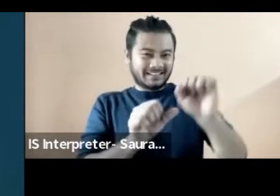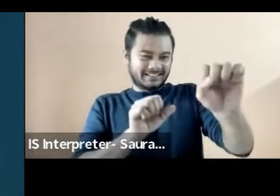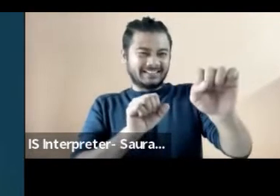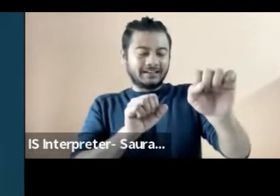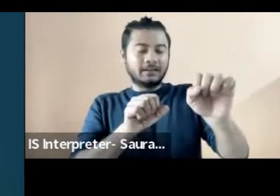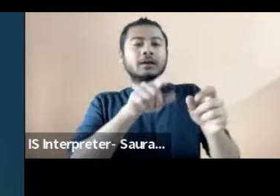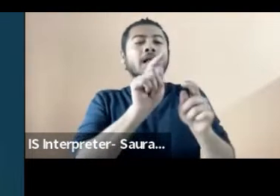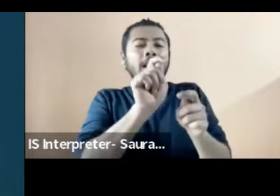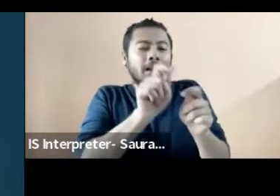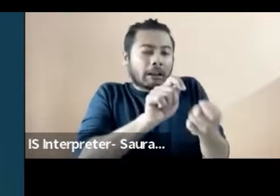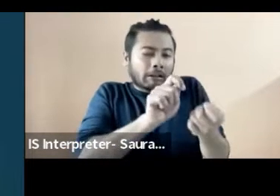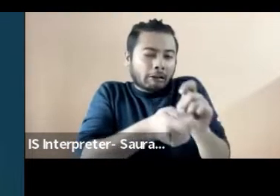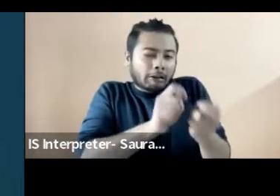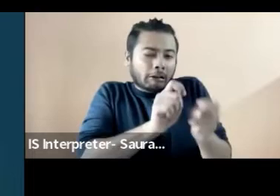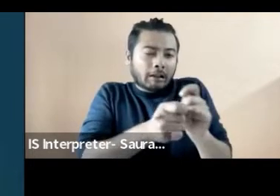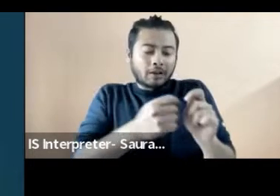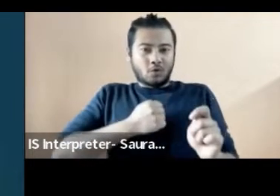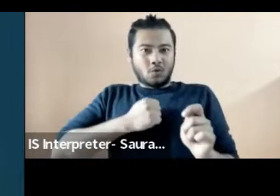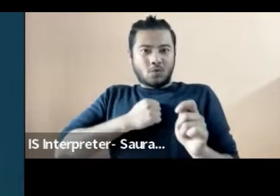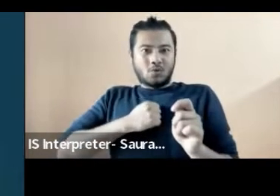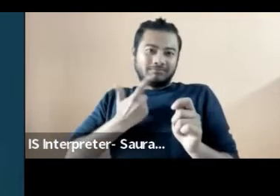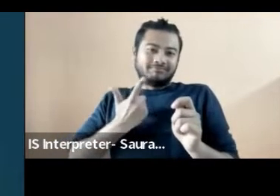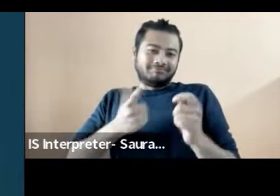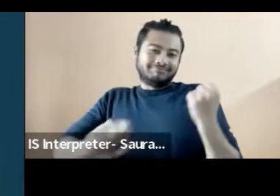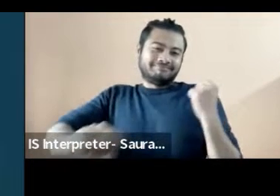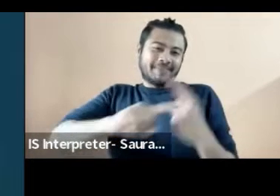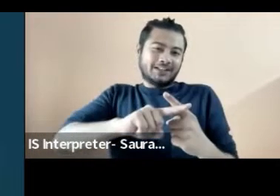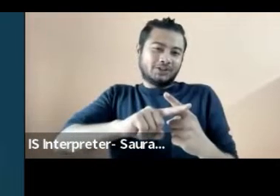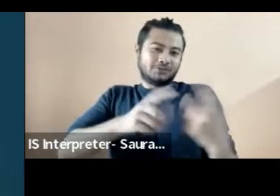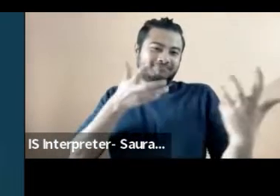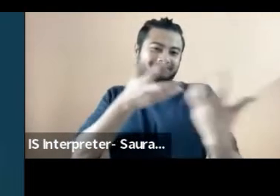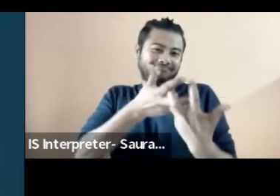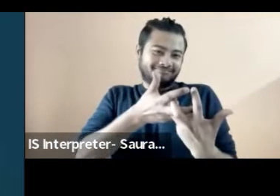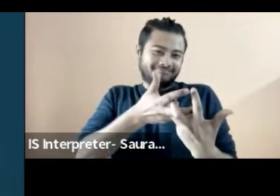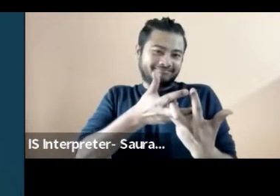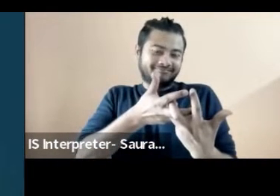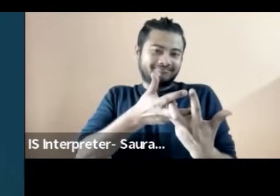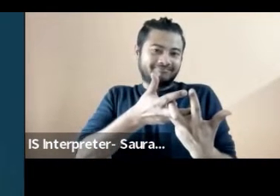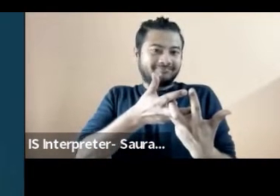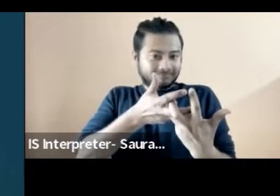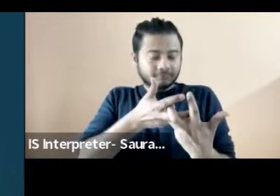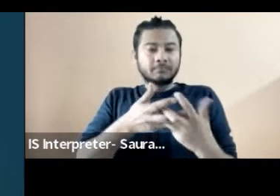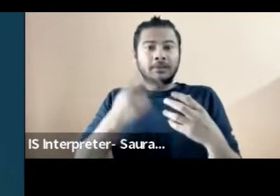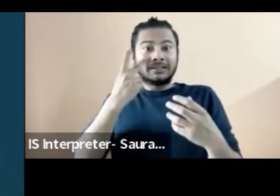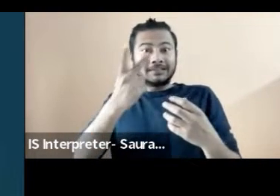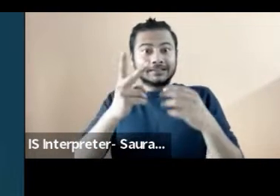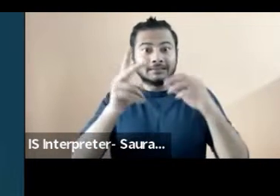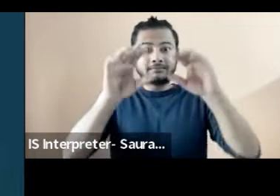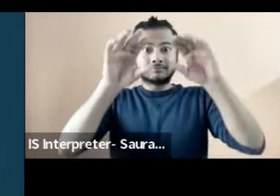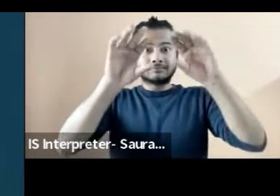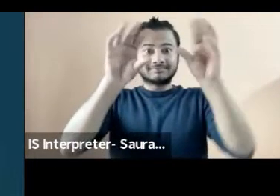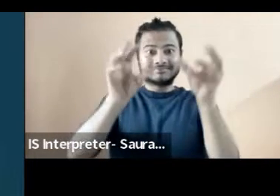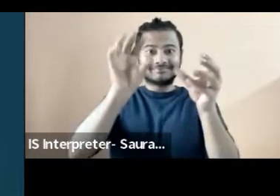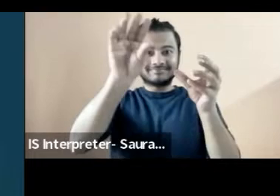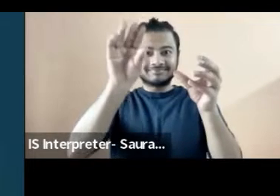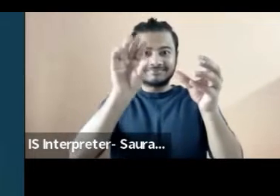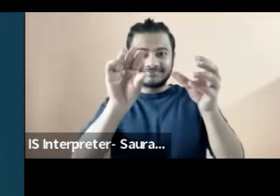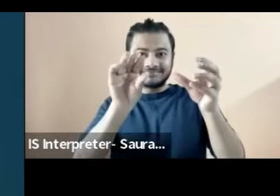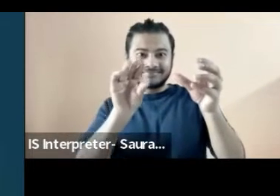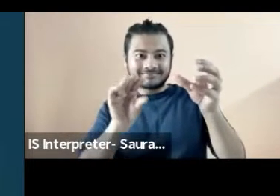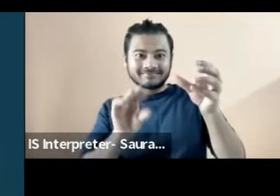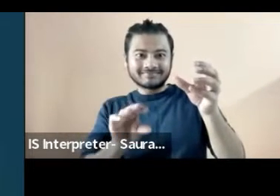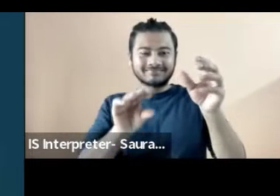analysis. And you'll see we have framed all the findings and all the content from the seminar